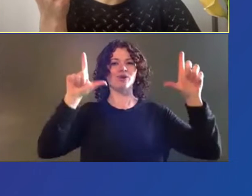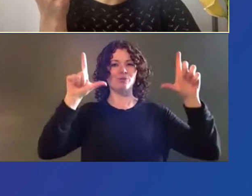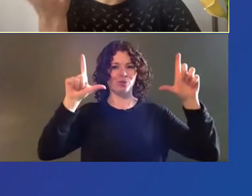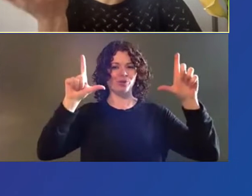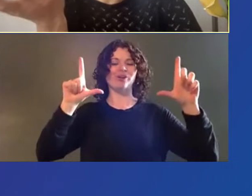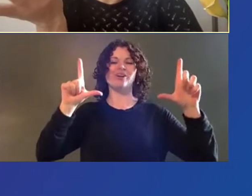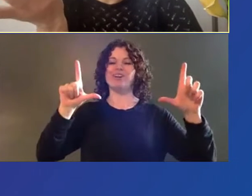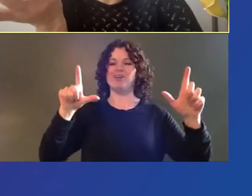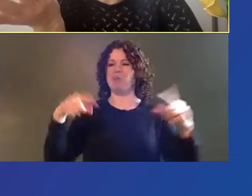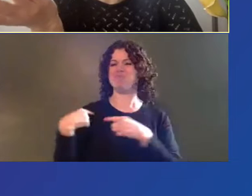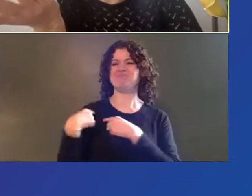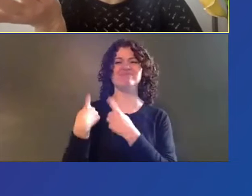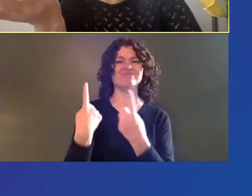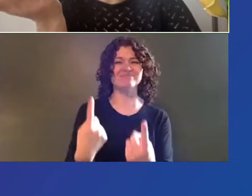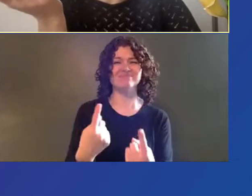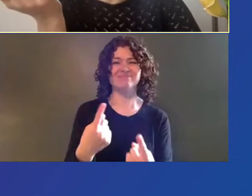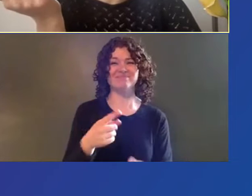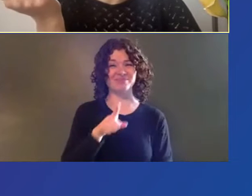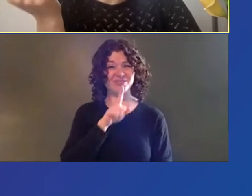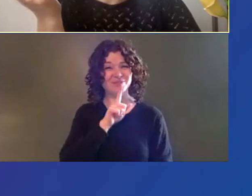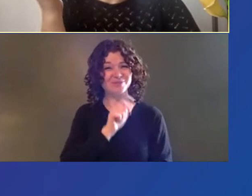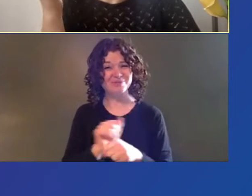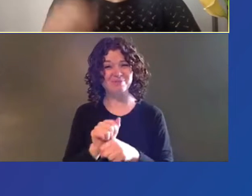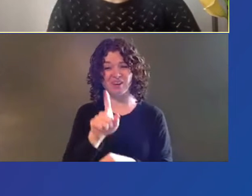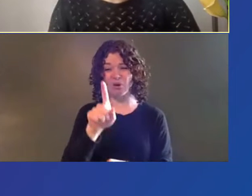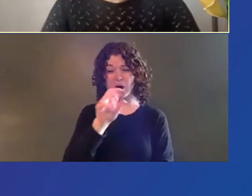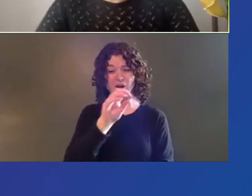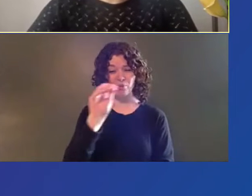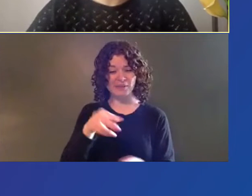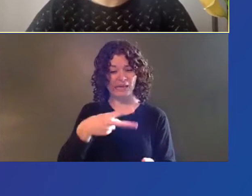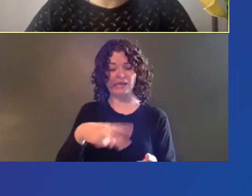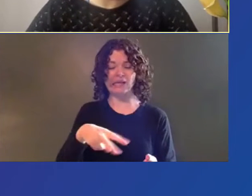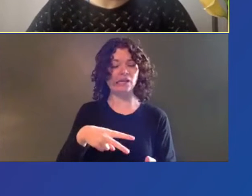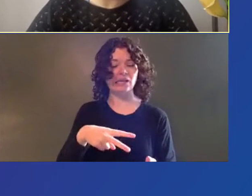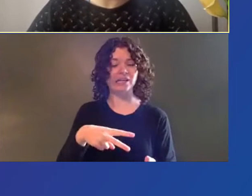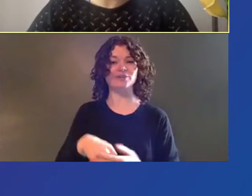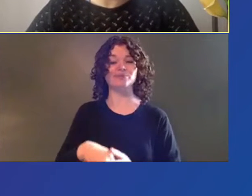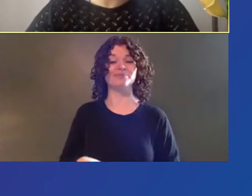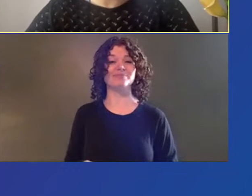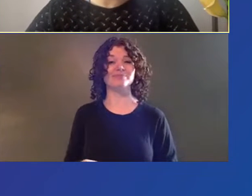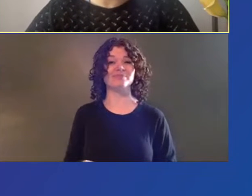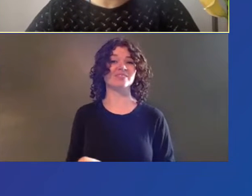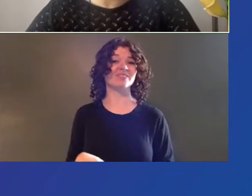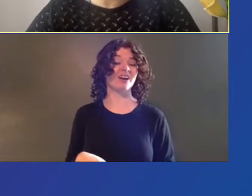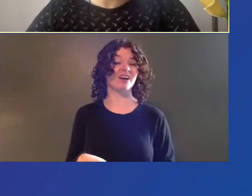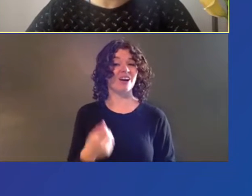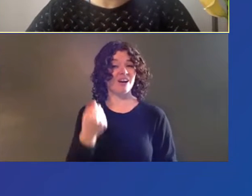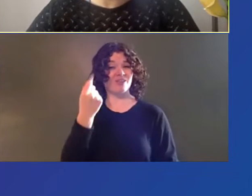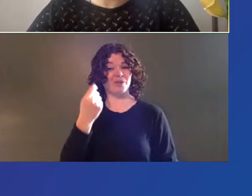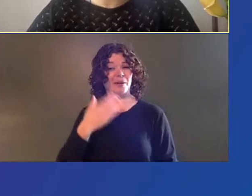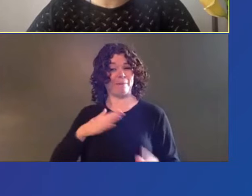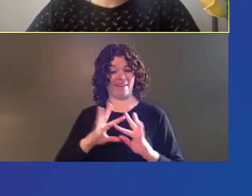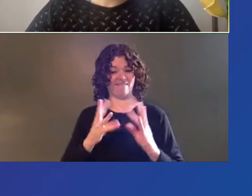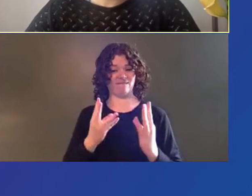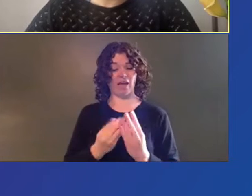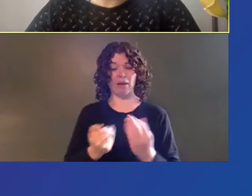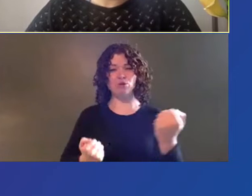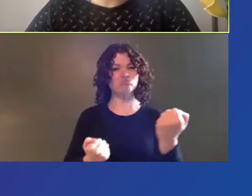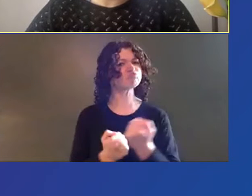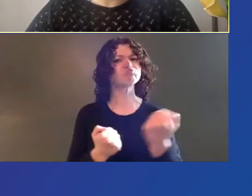and pull. I didn't have a family that was very supportive of a dance career. So I knew I sort of had to prove myself,